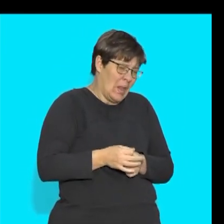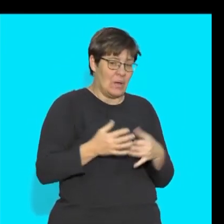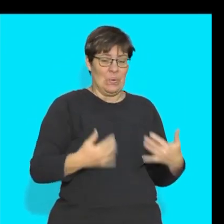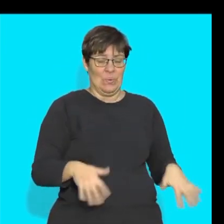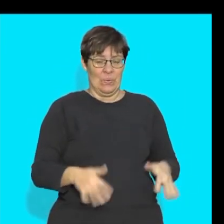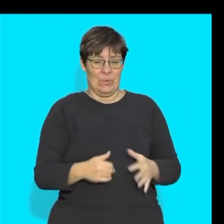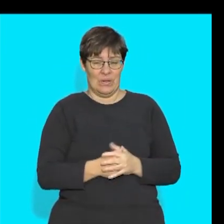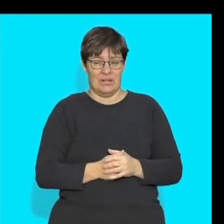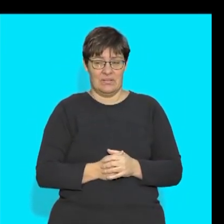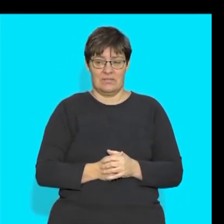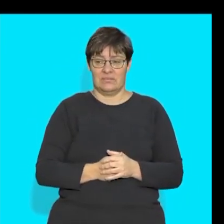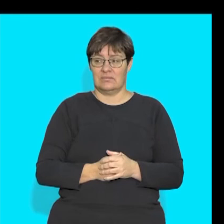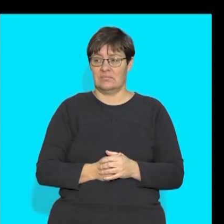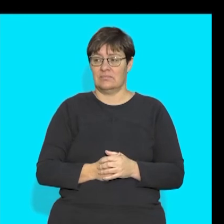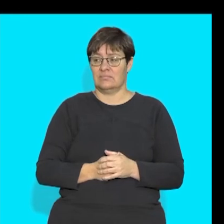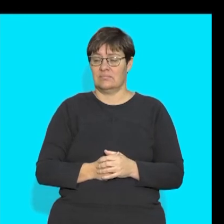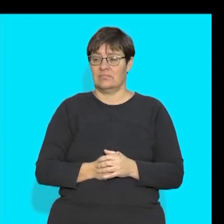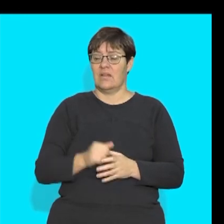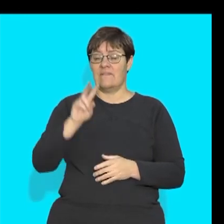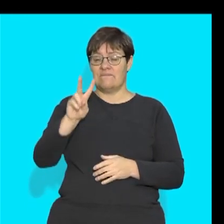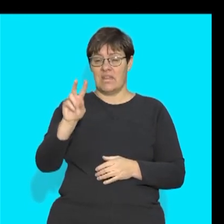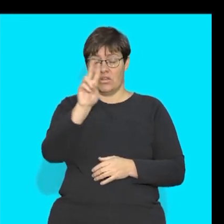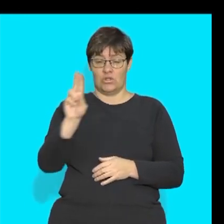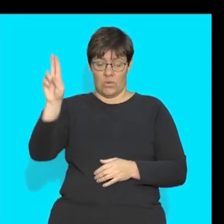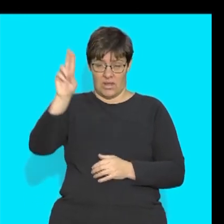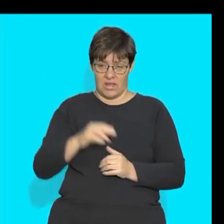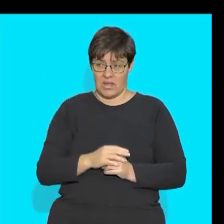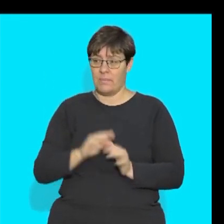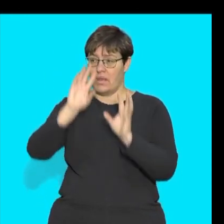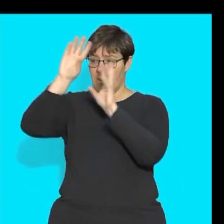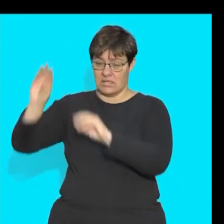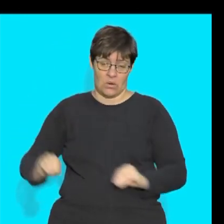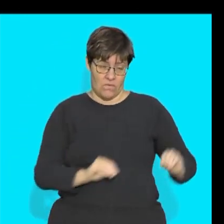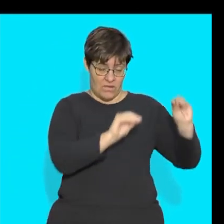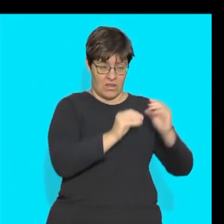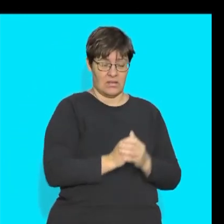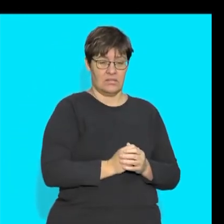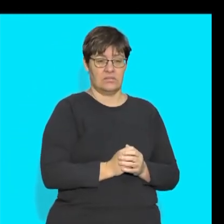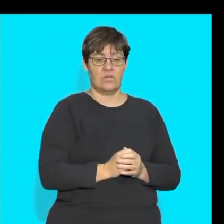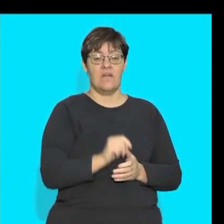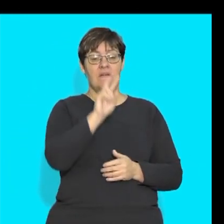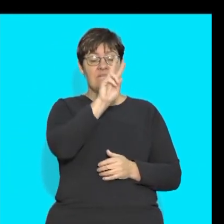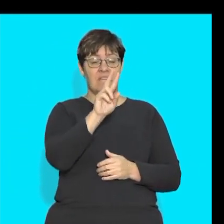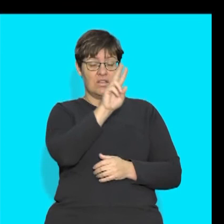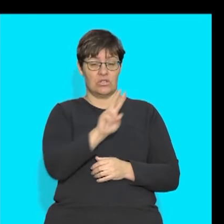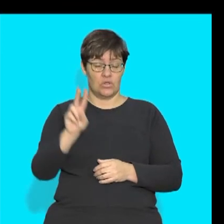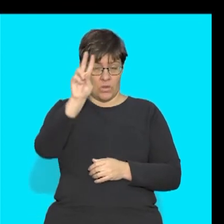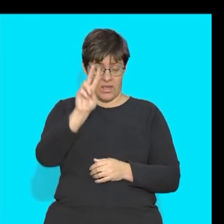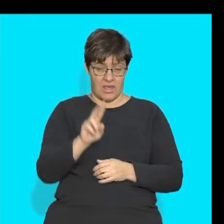very small. Okay. I need to take this over. So V